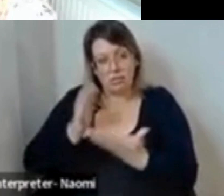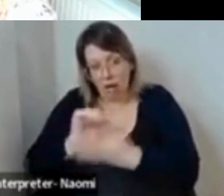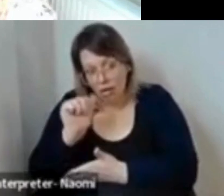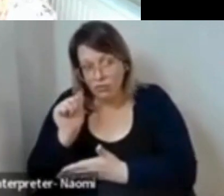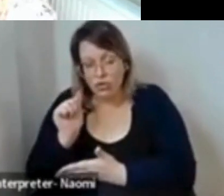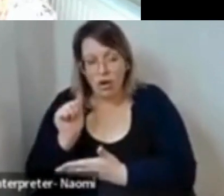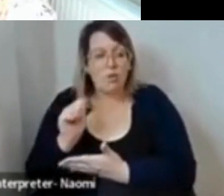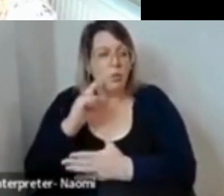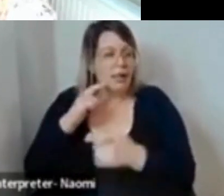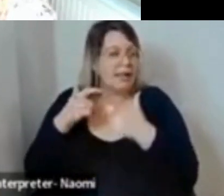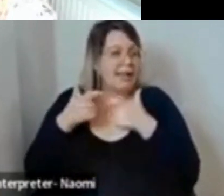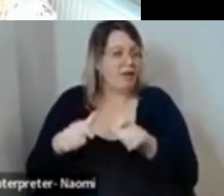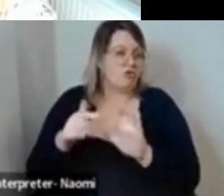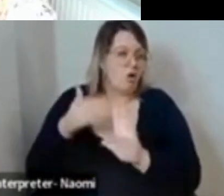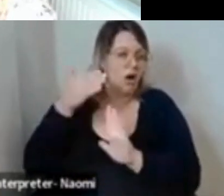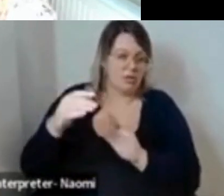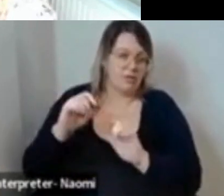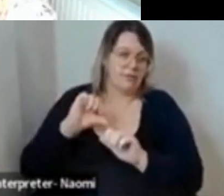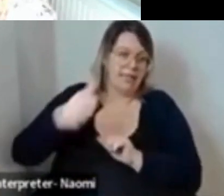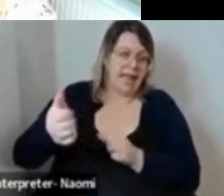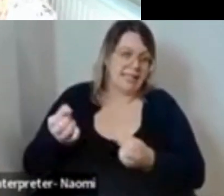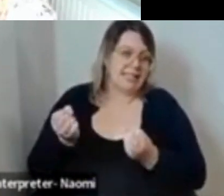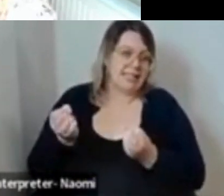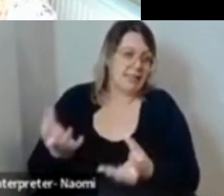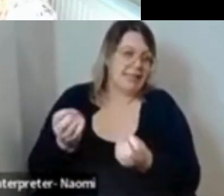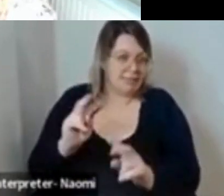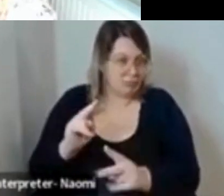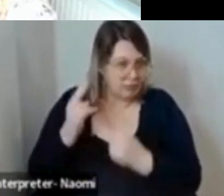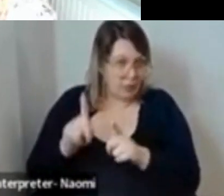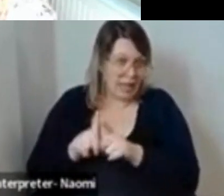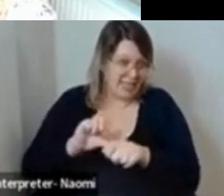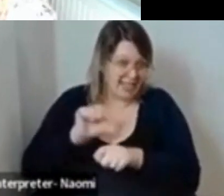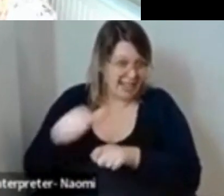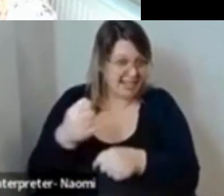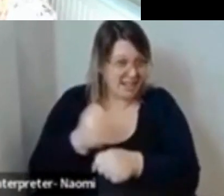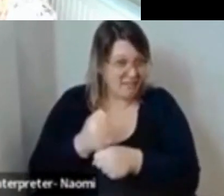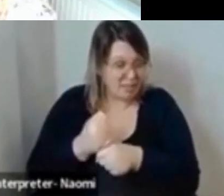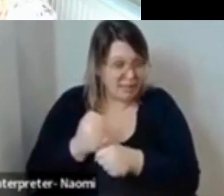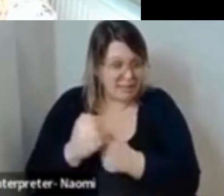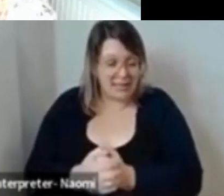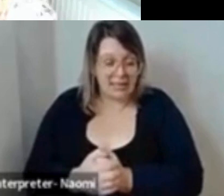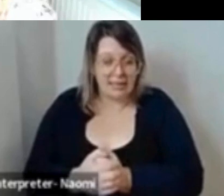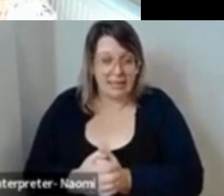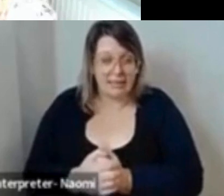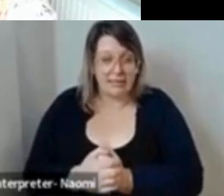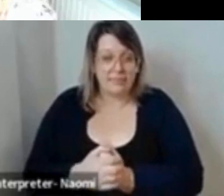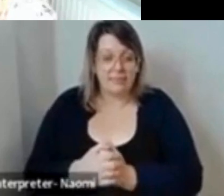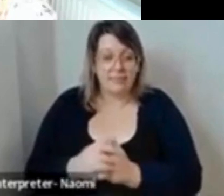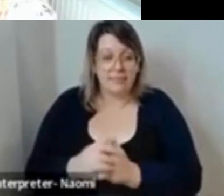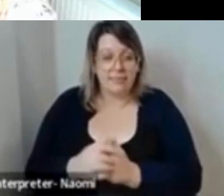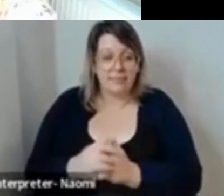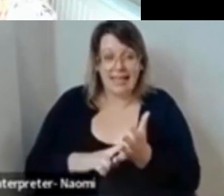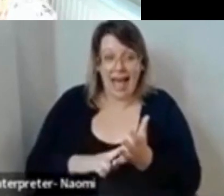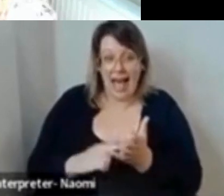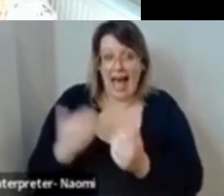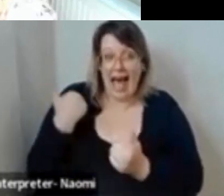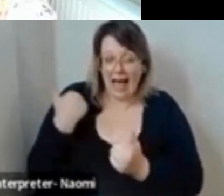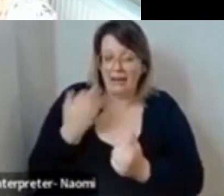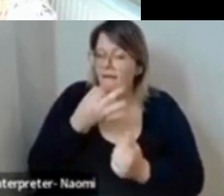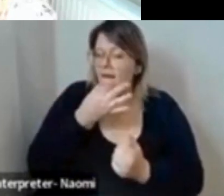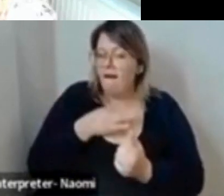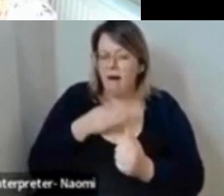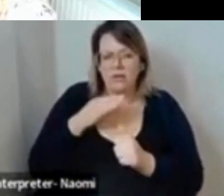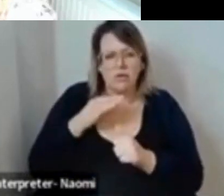next spending review, whenever that is, and to the next government. And Dan asked a question around whether we'd been